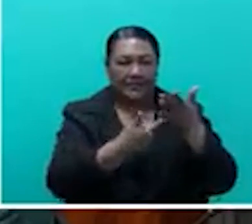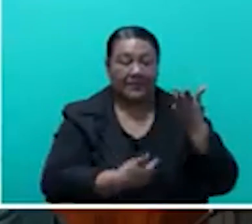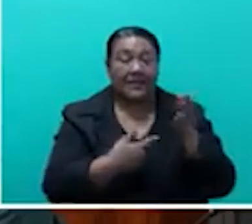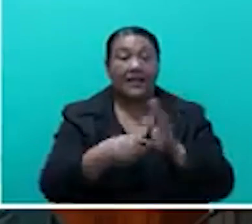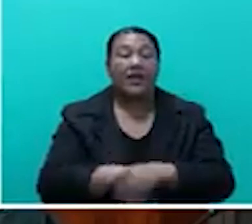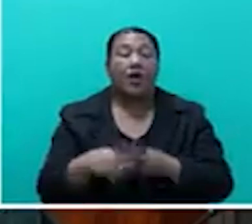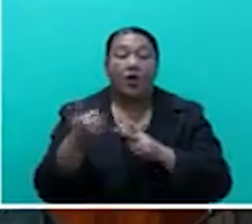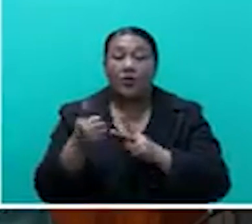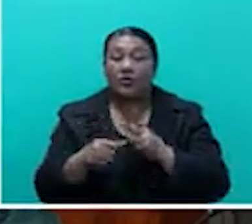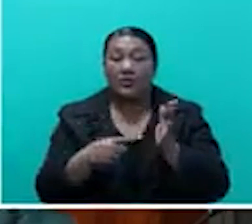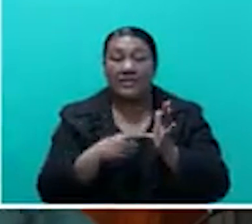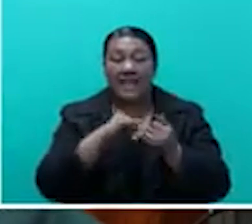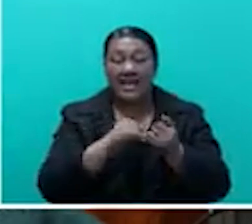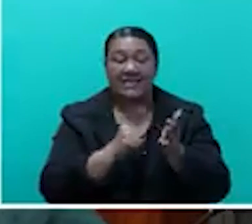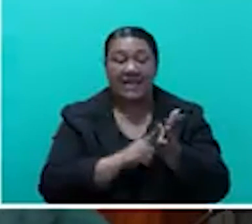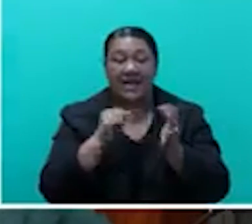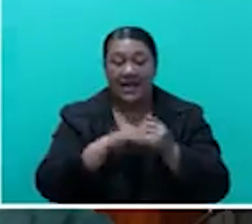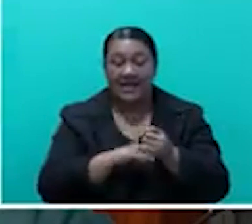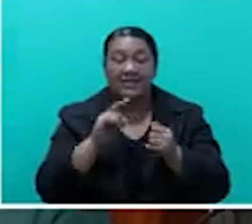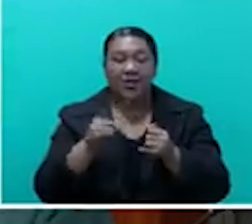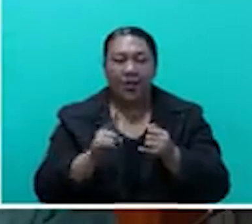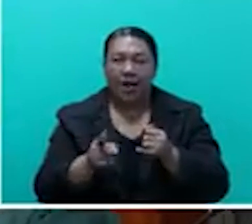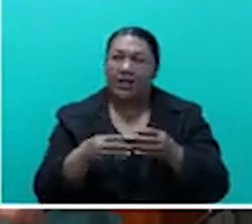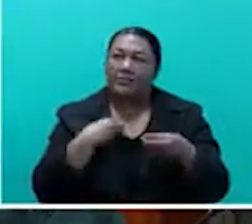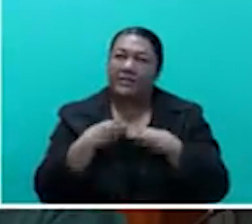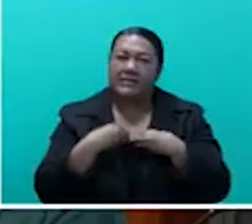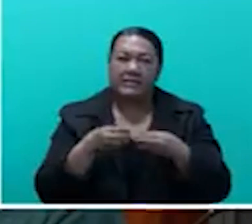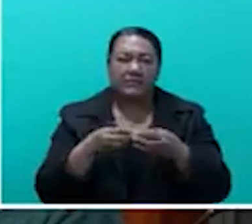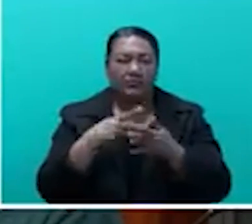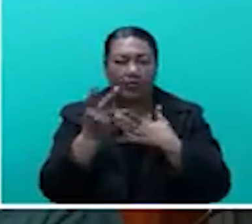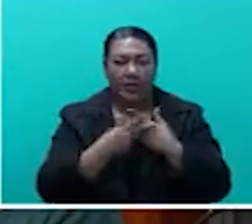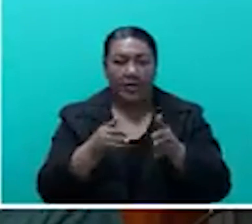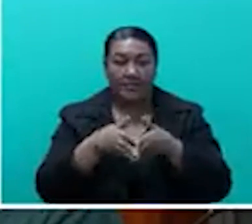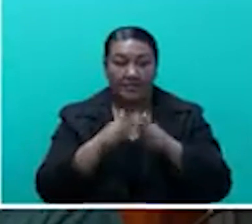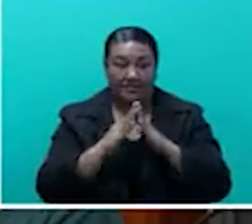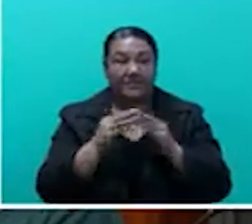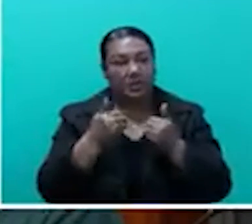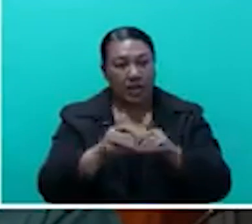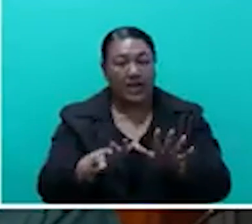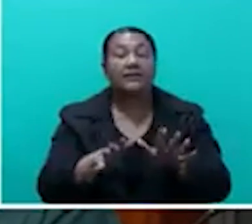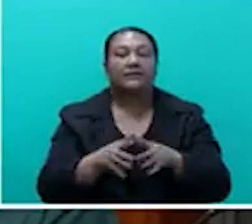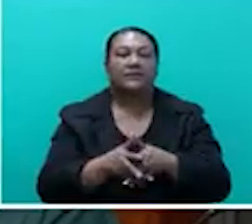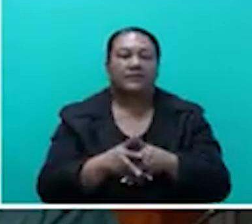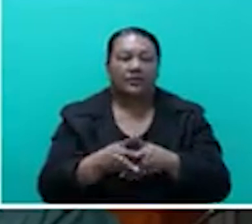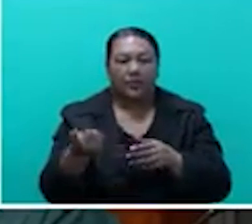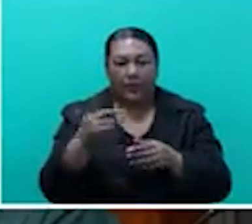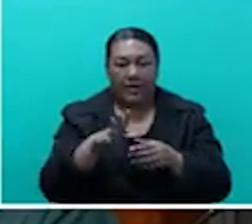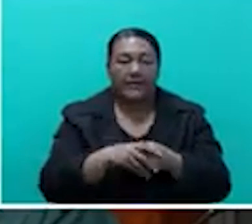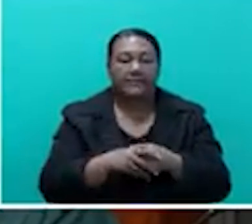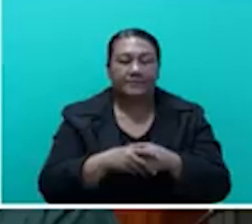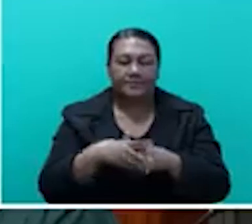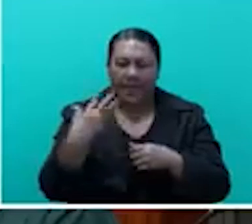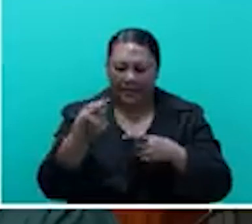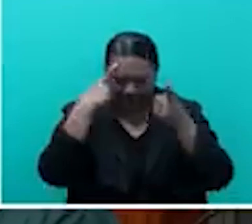initiative on graduate business startup scheme. This was timely, as coalition government wants our graduates